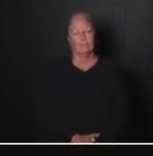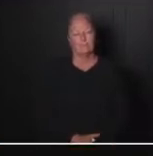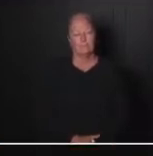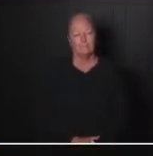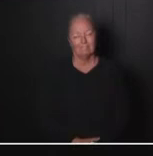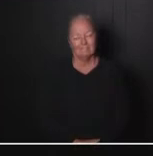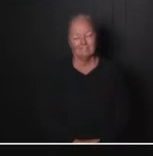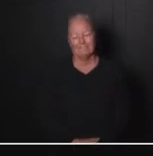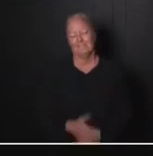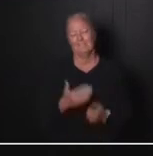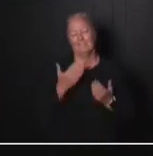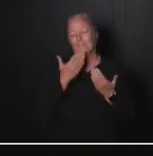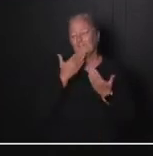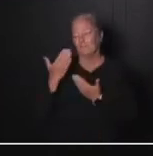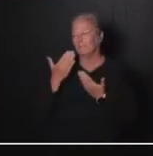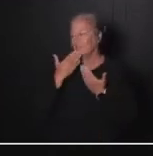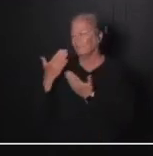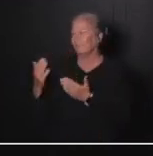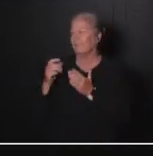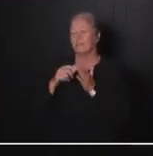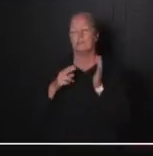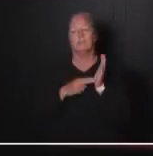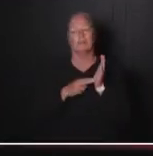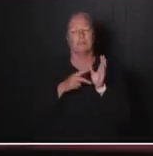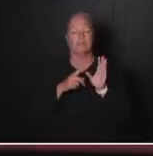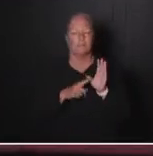Well, thanks very much, Penny.